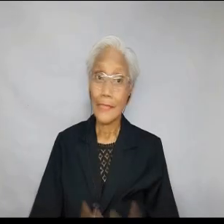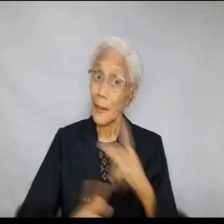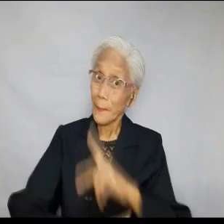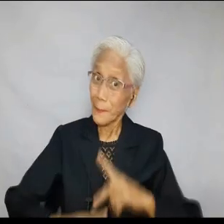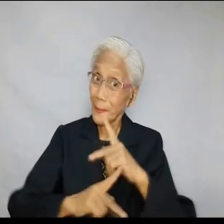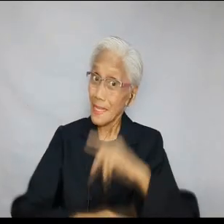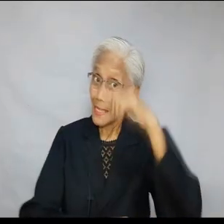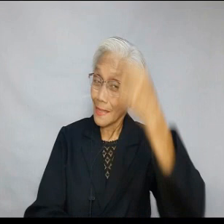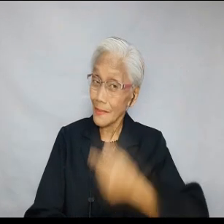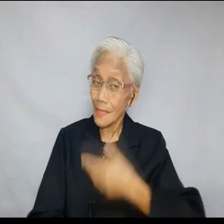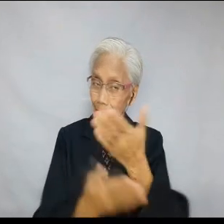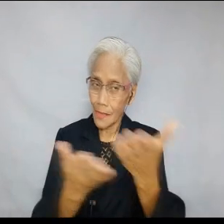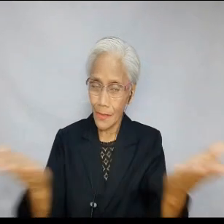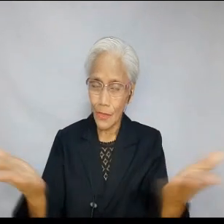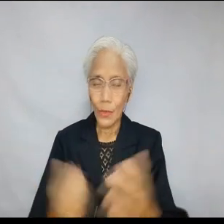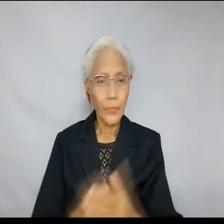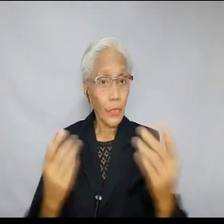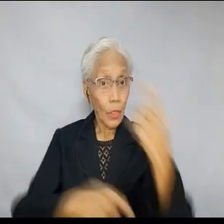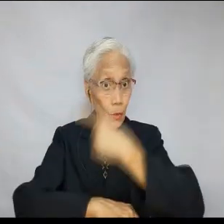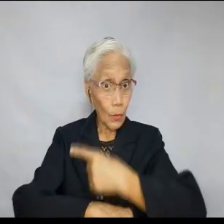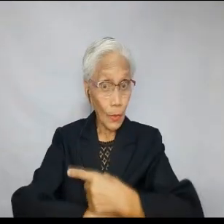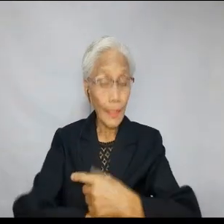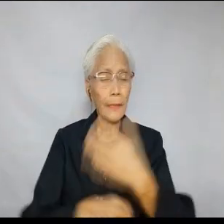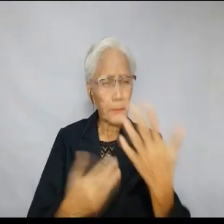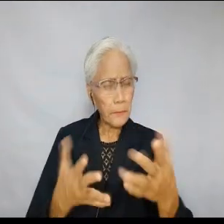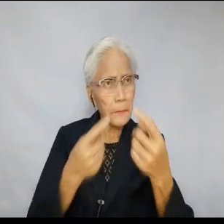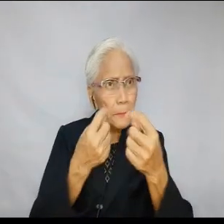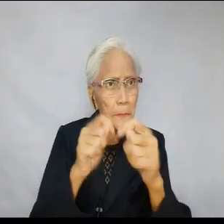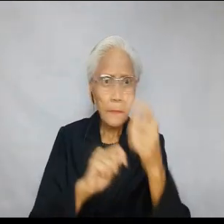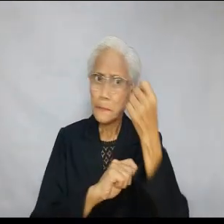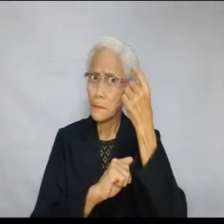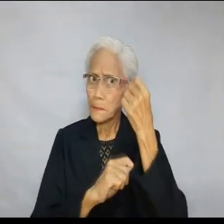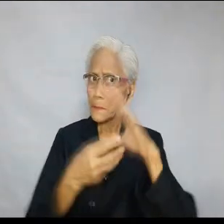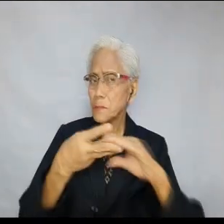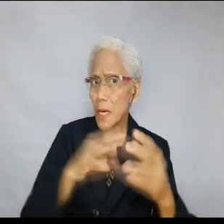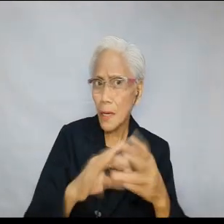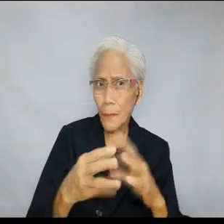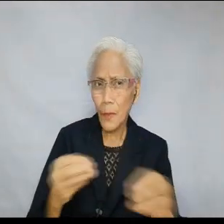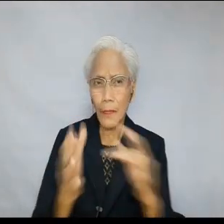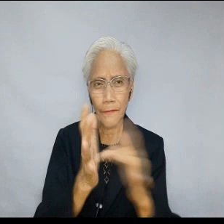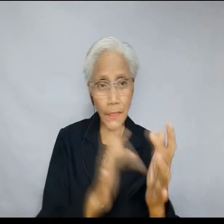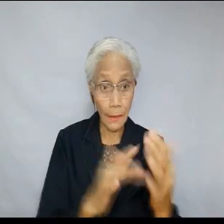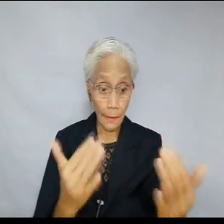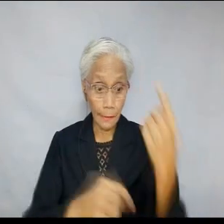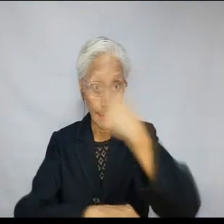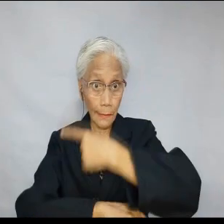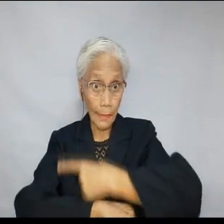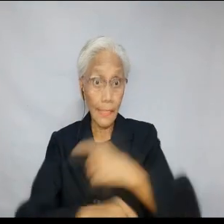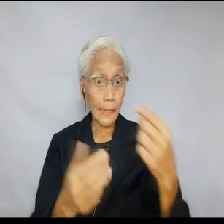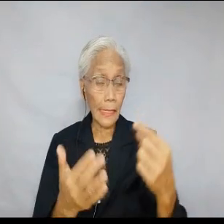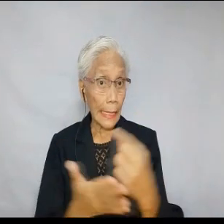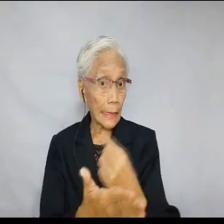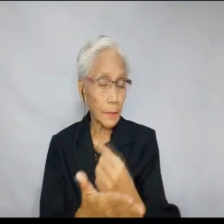Pleasant greetings to you. Today, let us try to understand the parable of Jesus in today's gospel, because